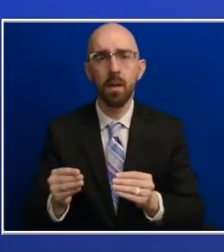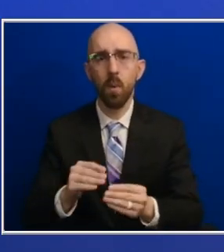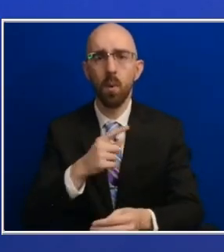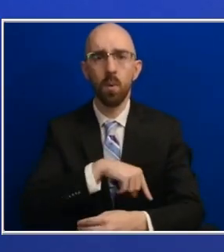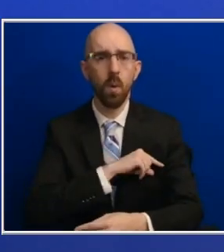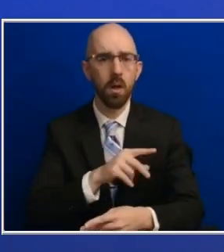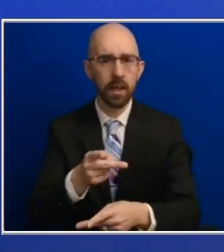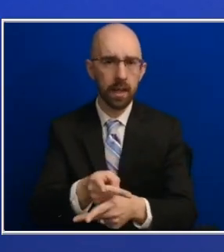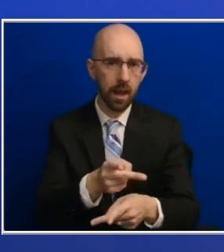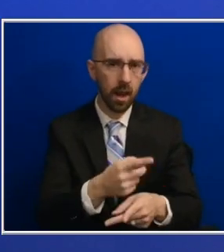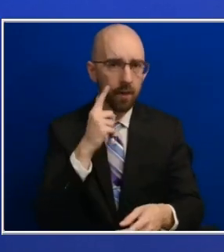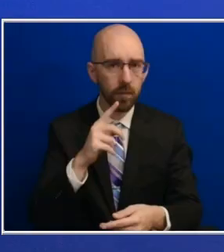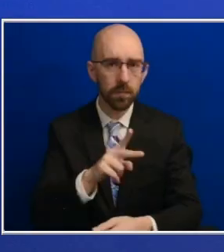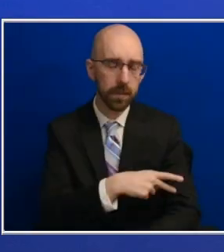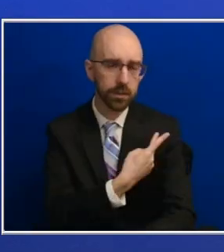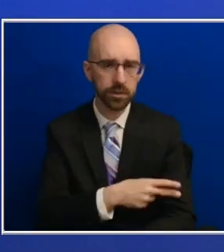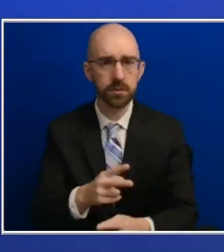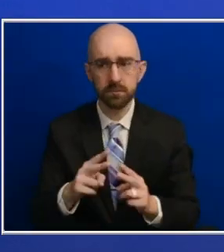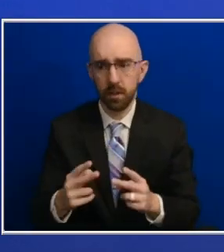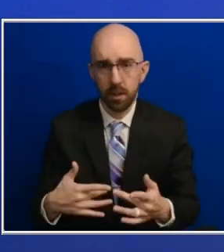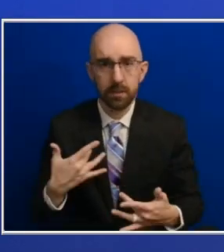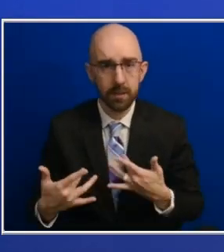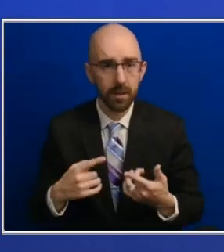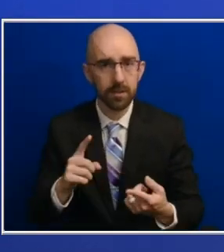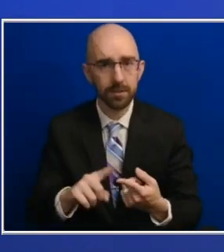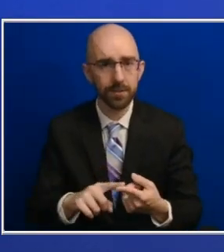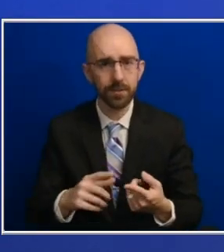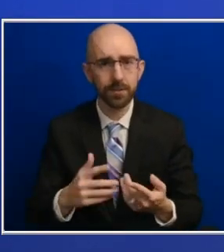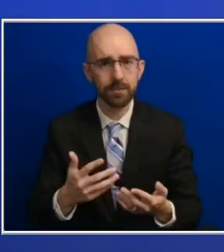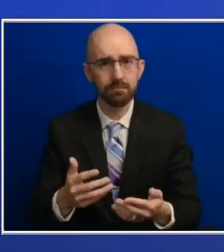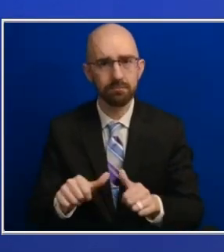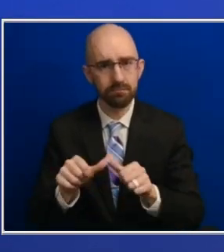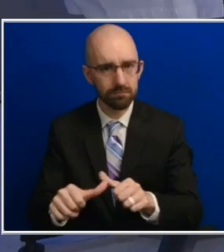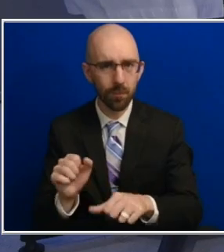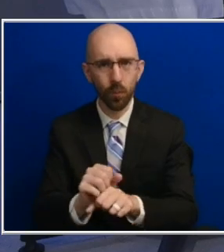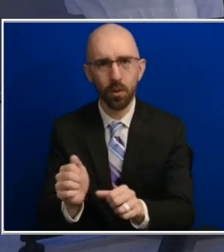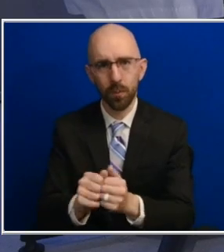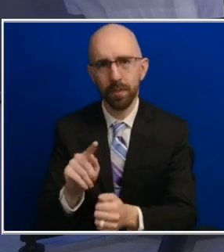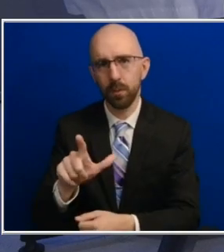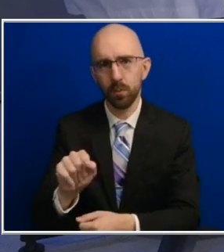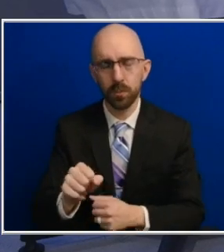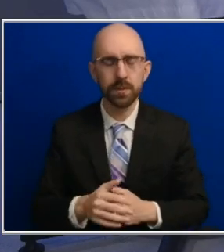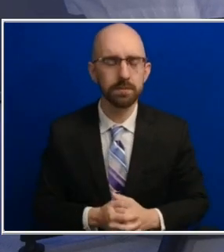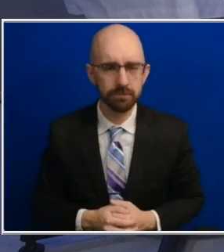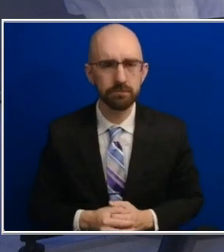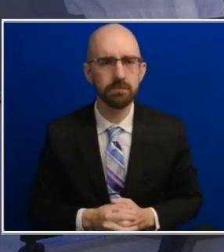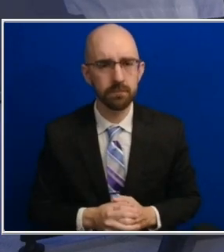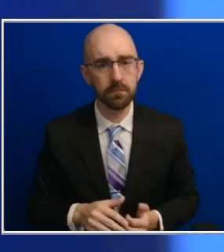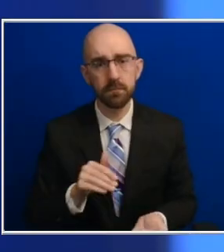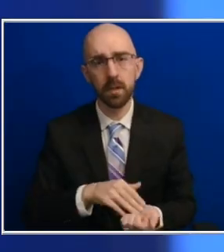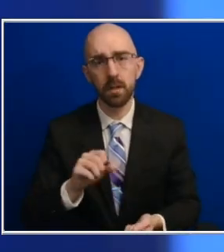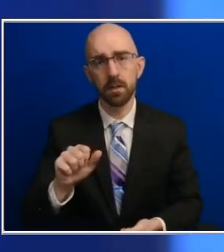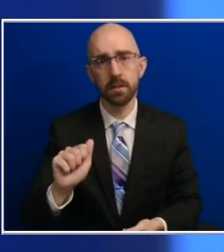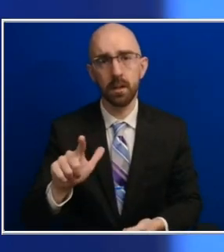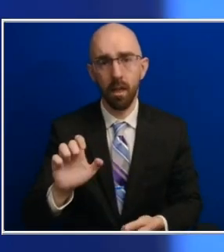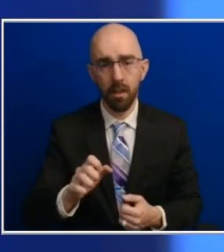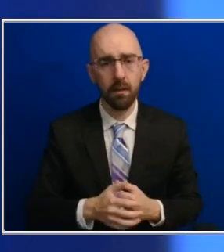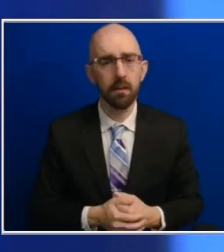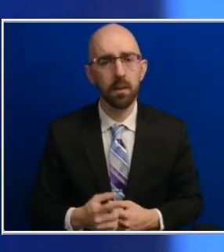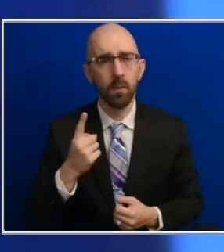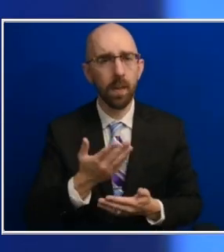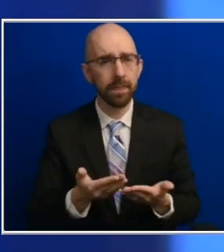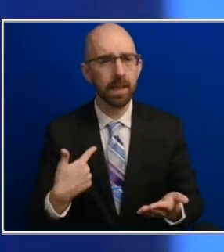patients, and very excited to continue to work with these tools. Okay. Yeah. Dr. Sale? I would say the one thing we